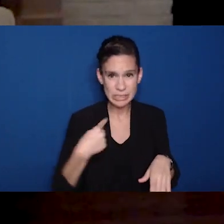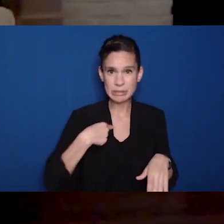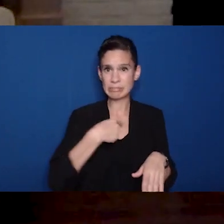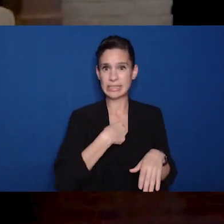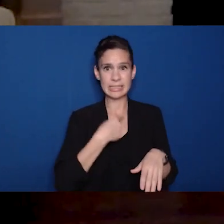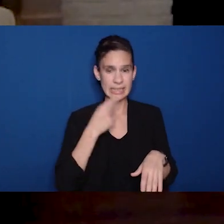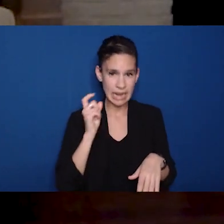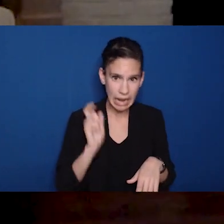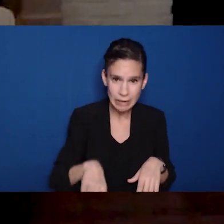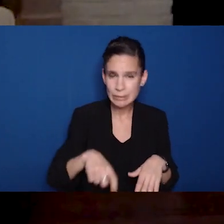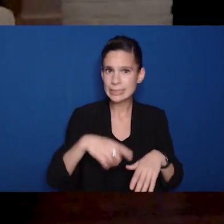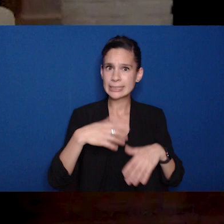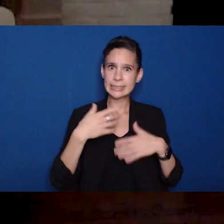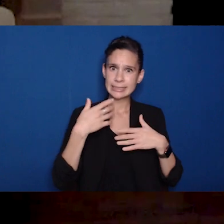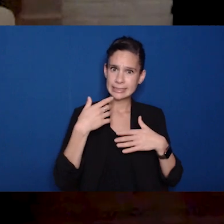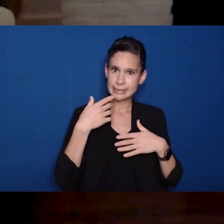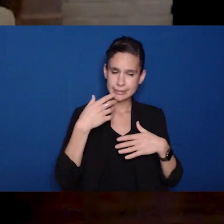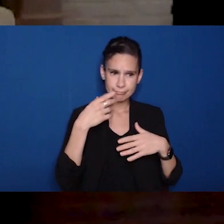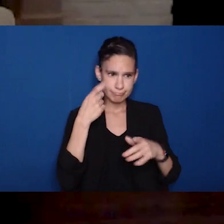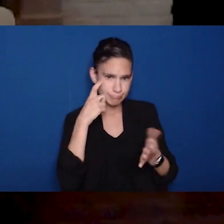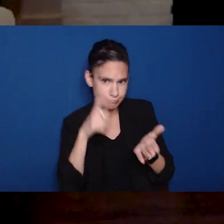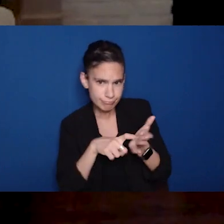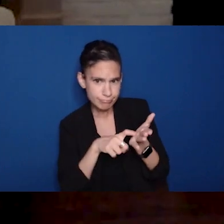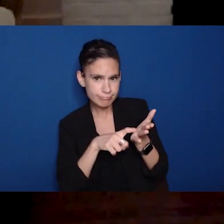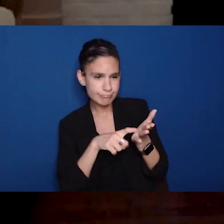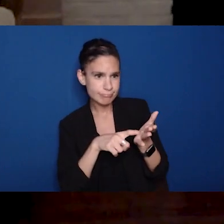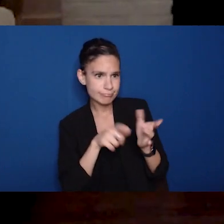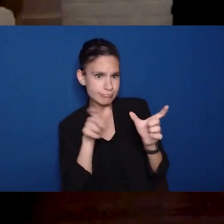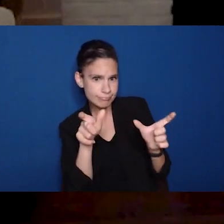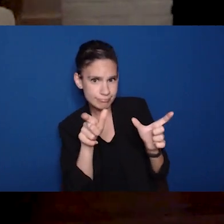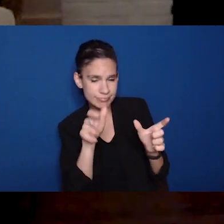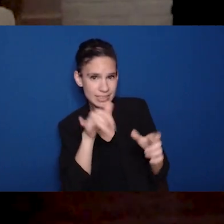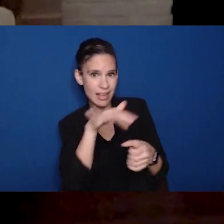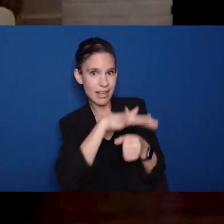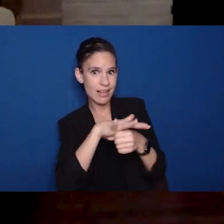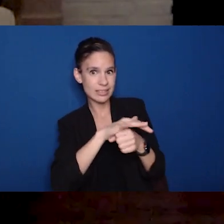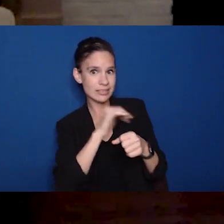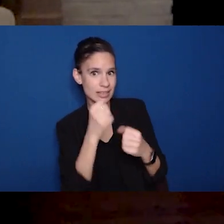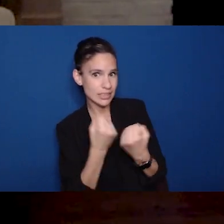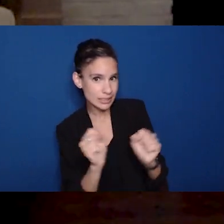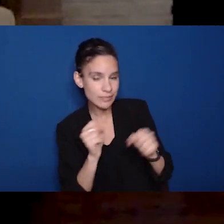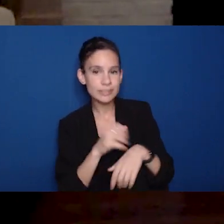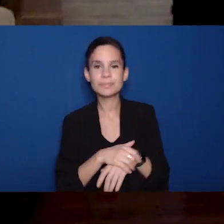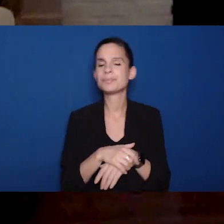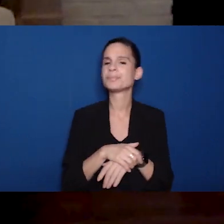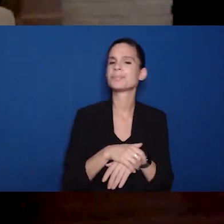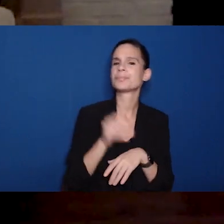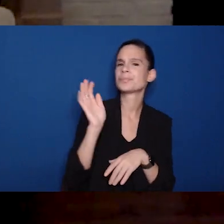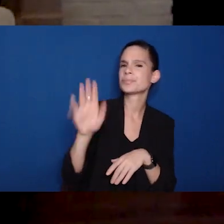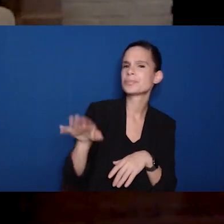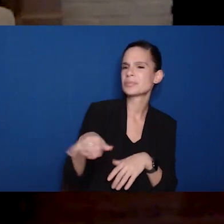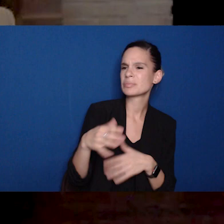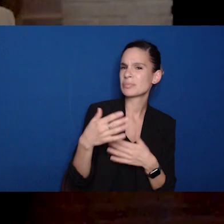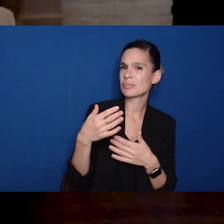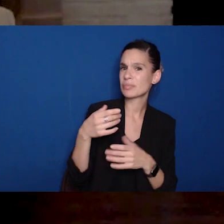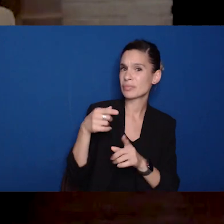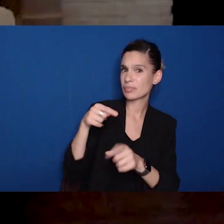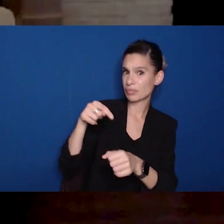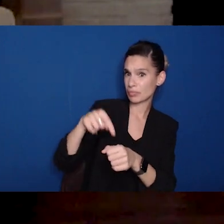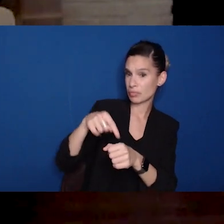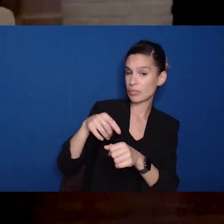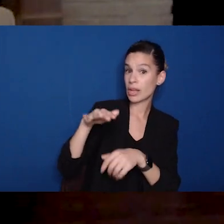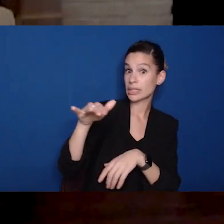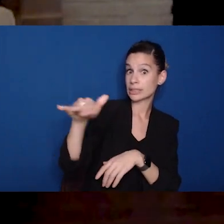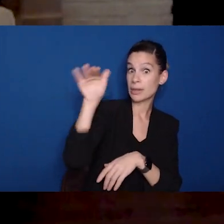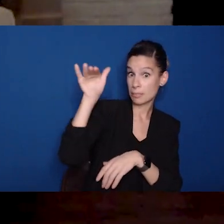of realizing that that community is at risk. What do you think is the biggest backlash that's going to